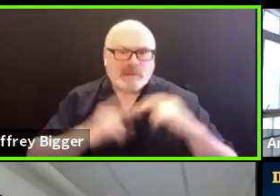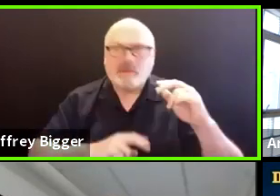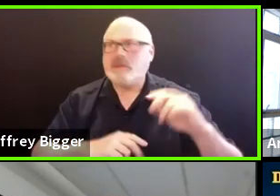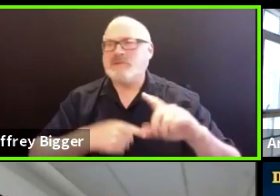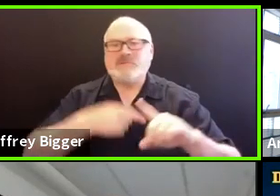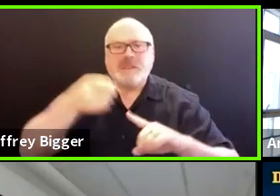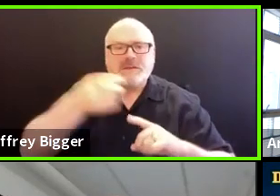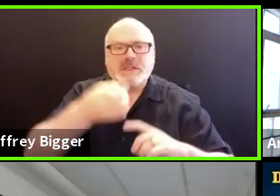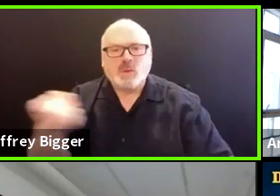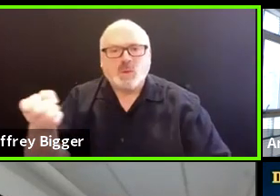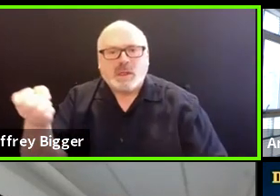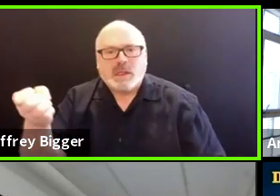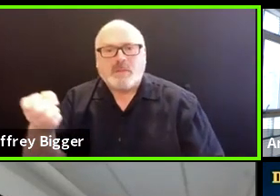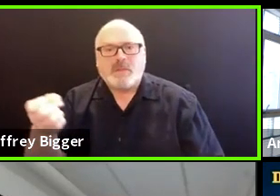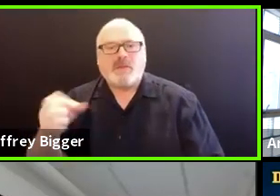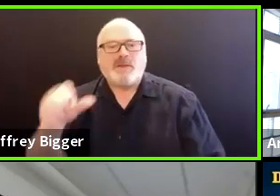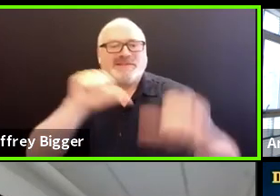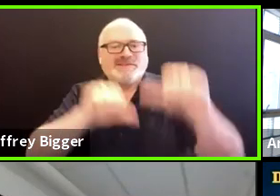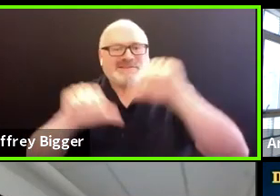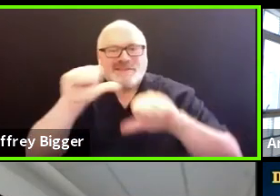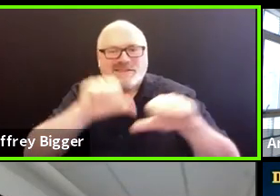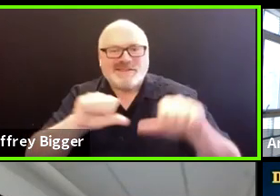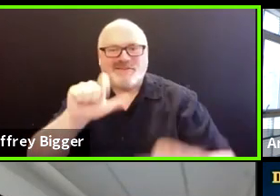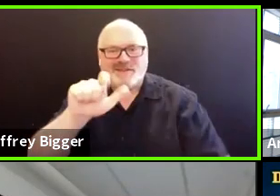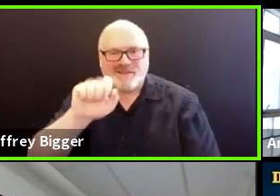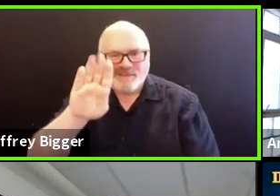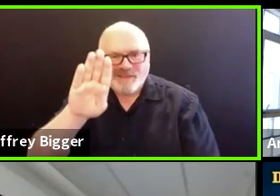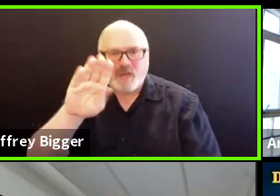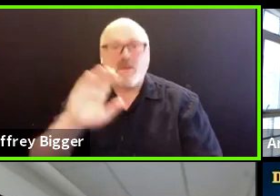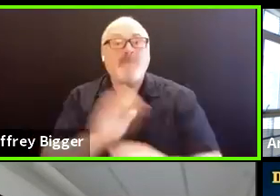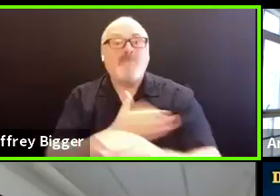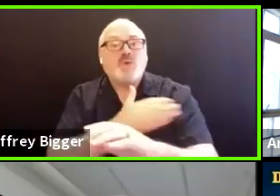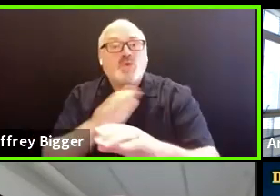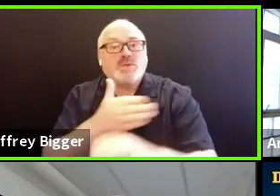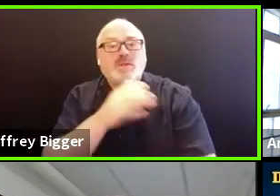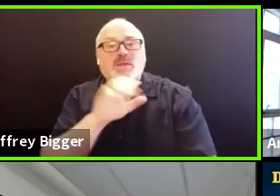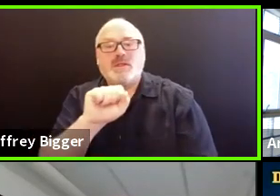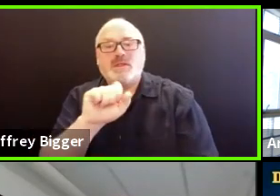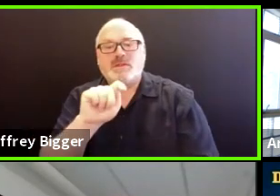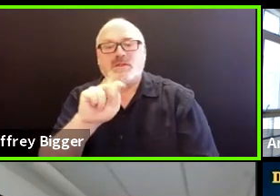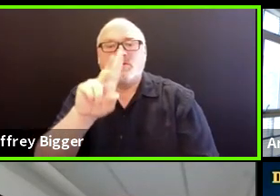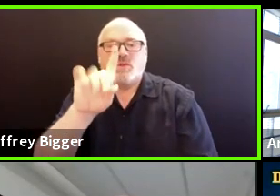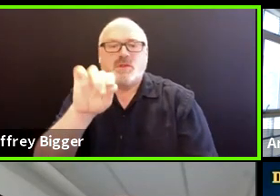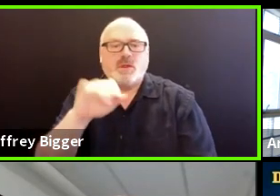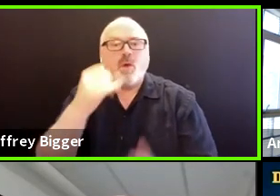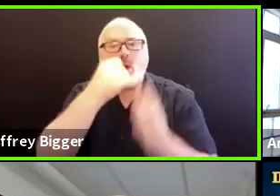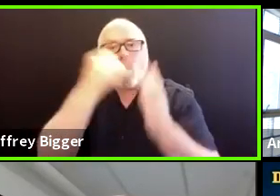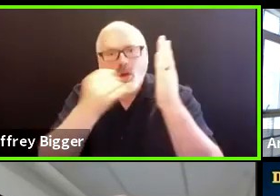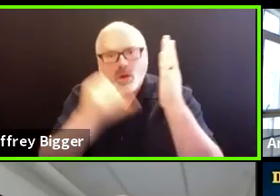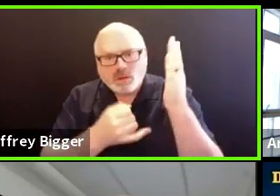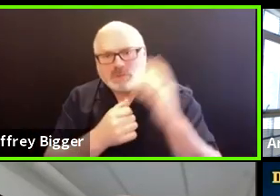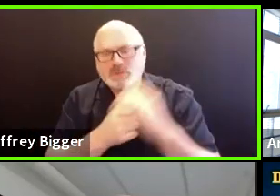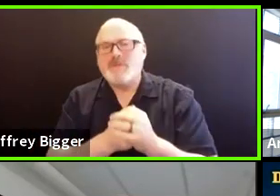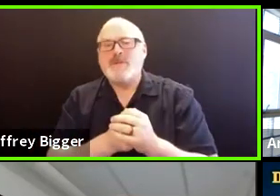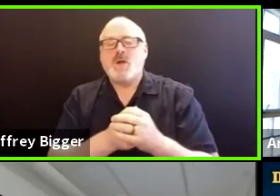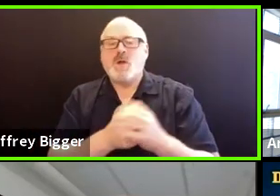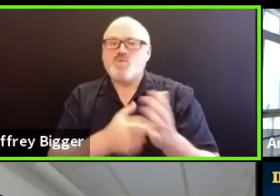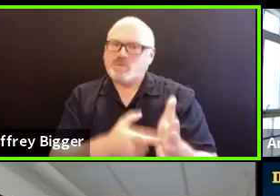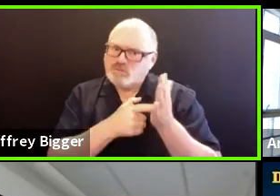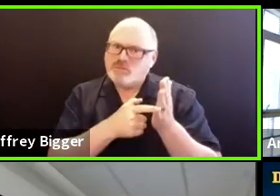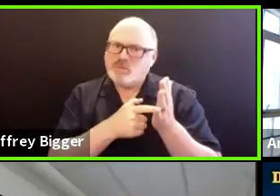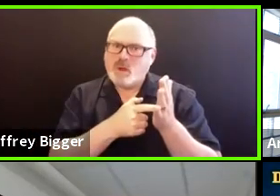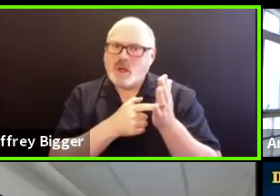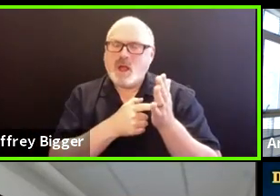equipment. Things like scientific laboratories, music studios, art studios. Those really require